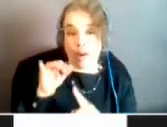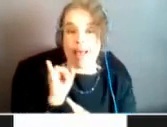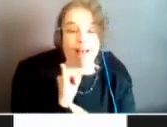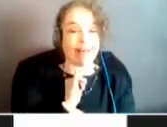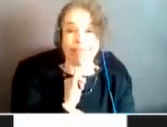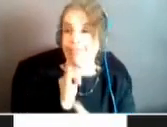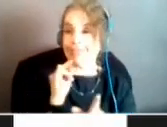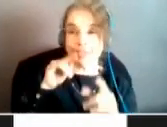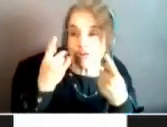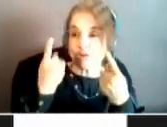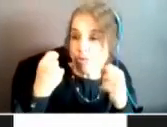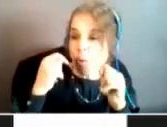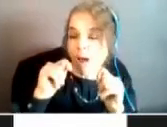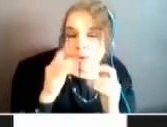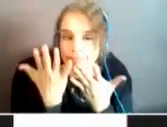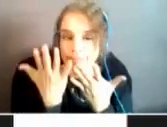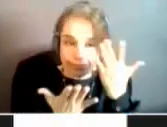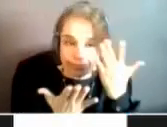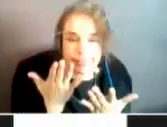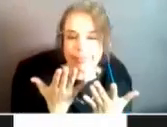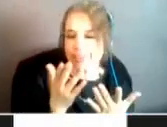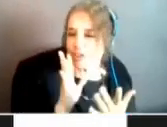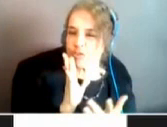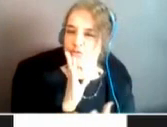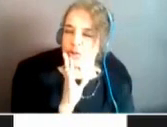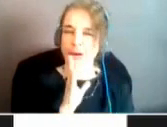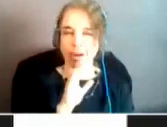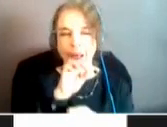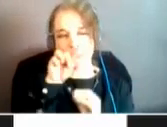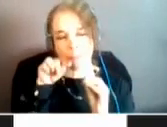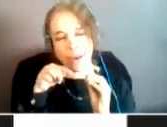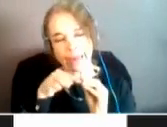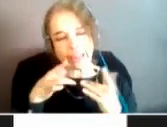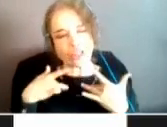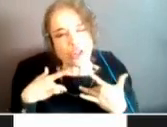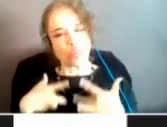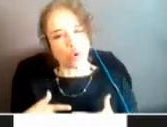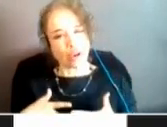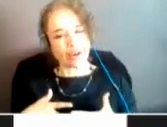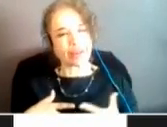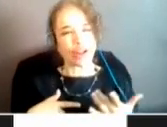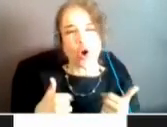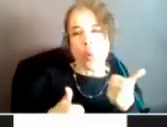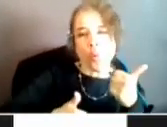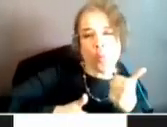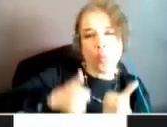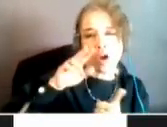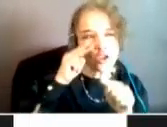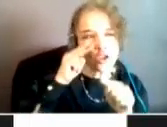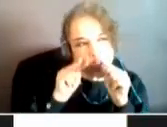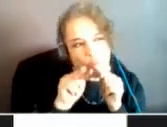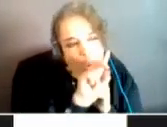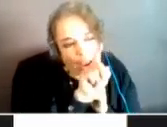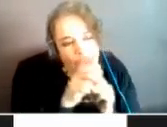just gently try to acknowledge that, gee, it seems like you're talking about depression, and I just wonder what your perception of depression